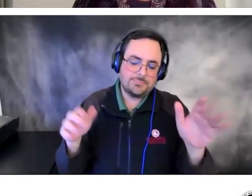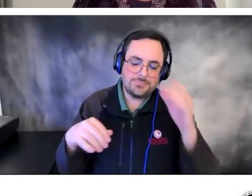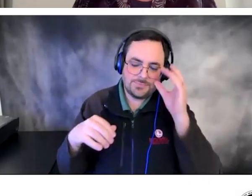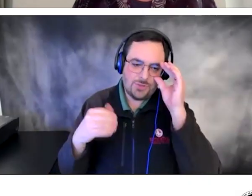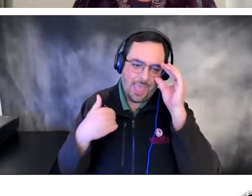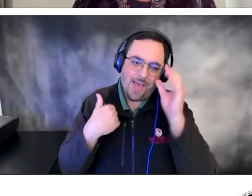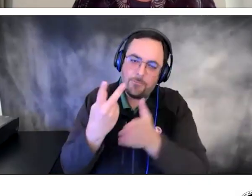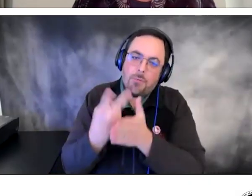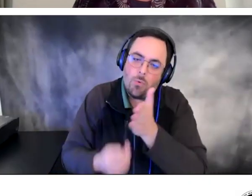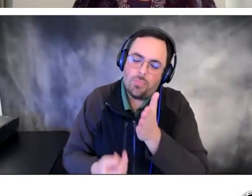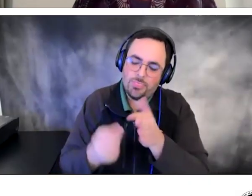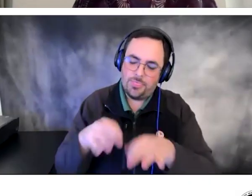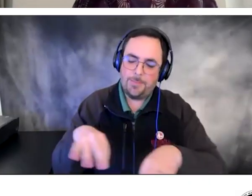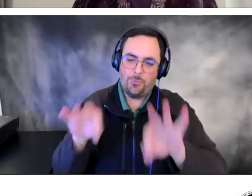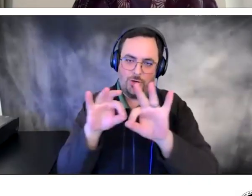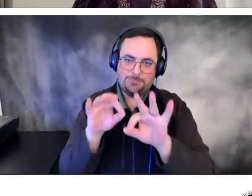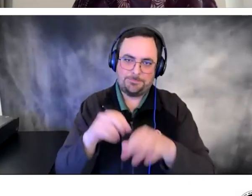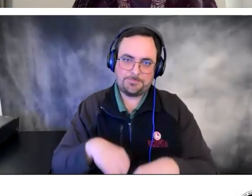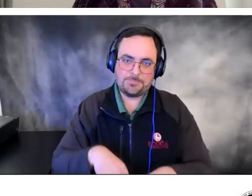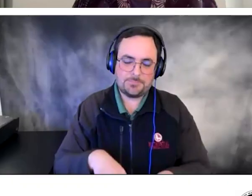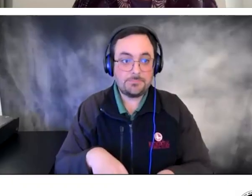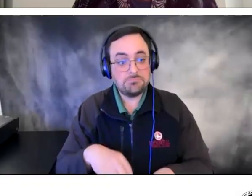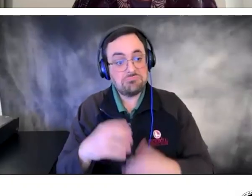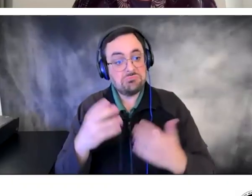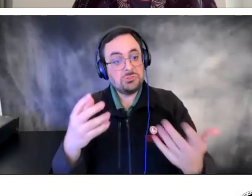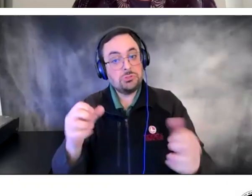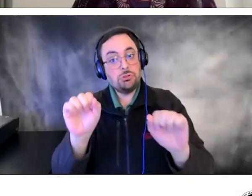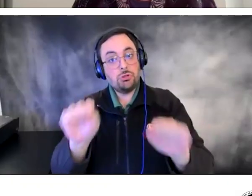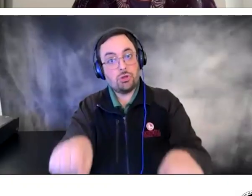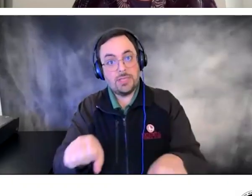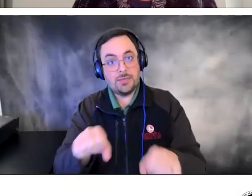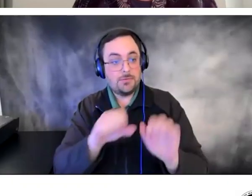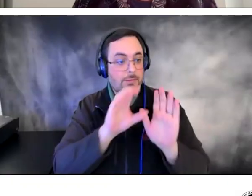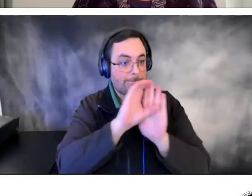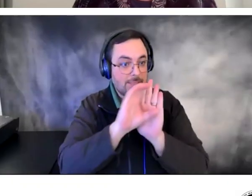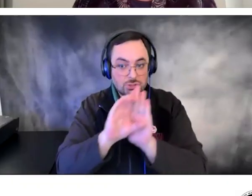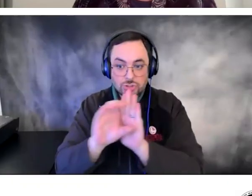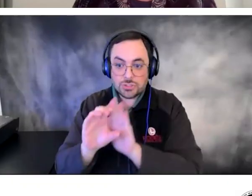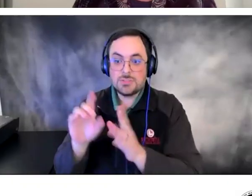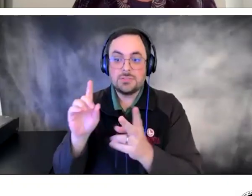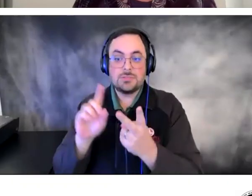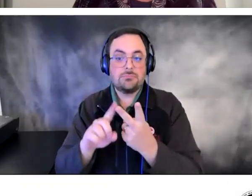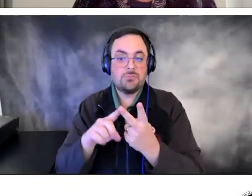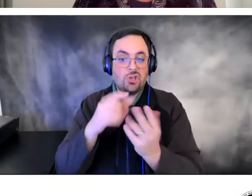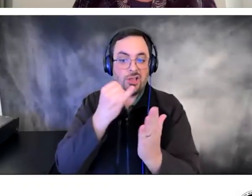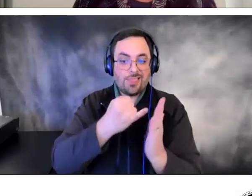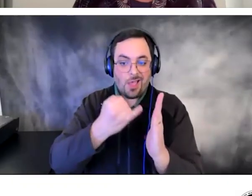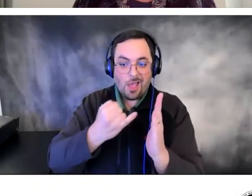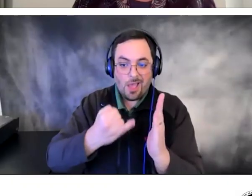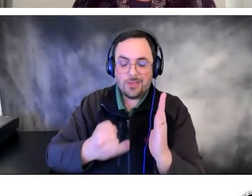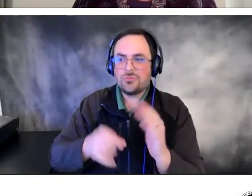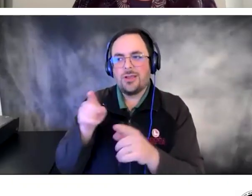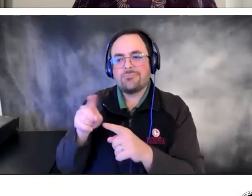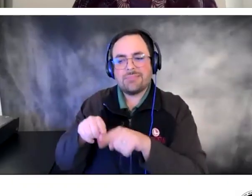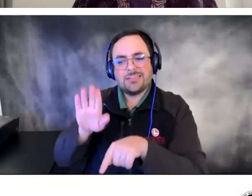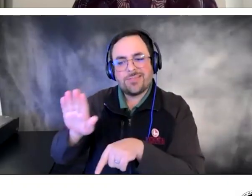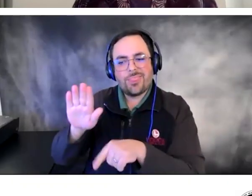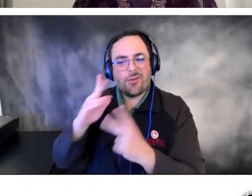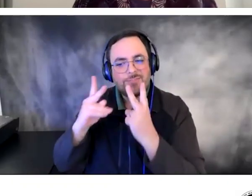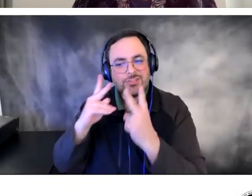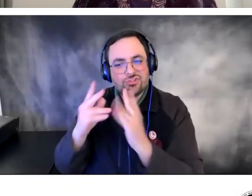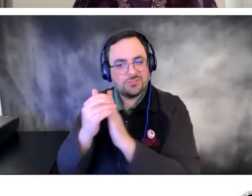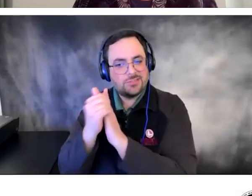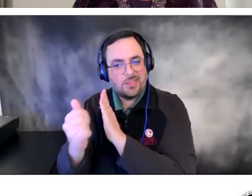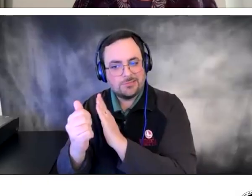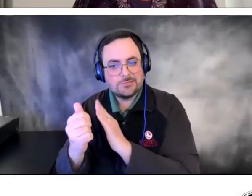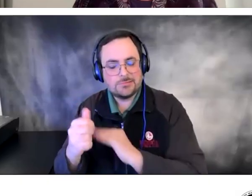child or to the child. They can use pictures and line drawings if the child has sufficient vision.